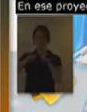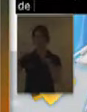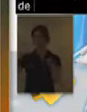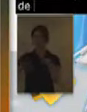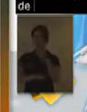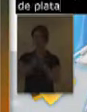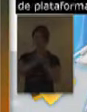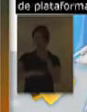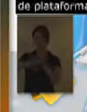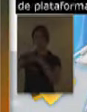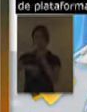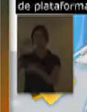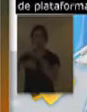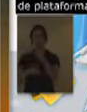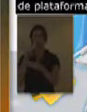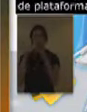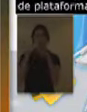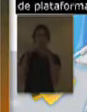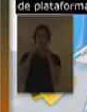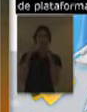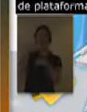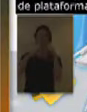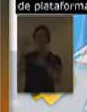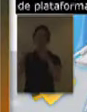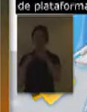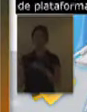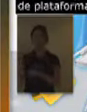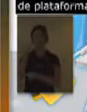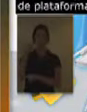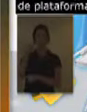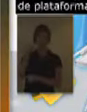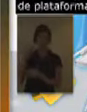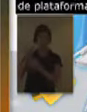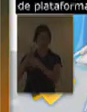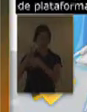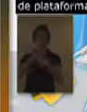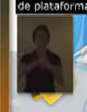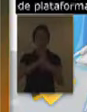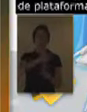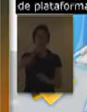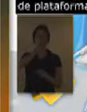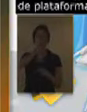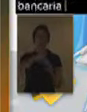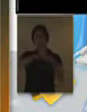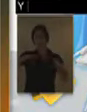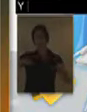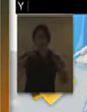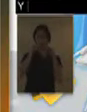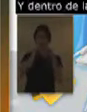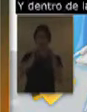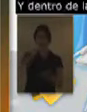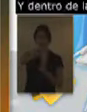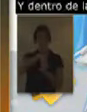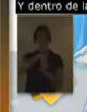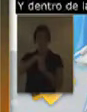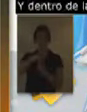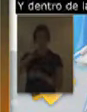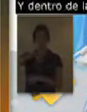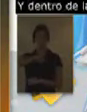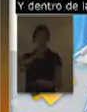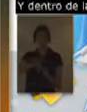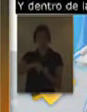so it involved different platforms. And within the home platform in which I